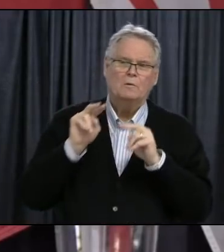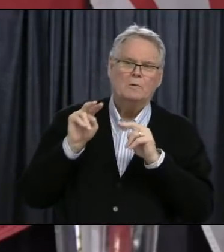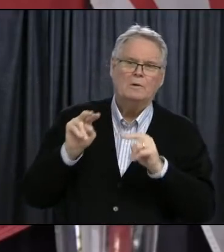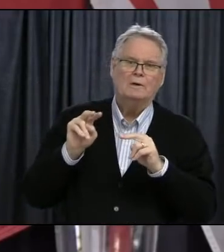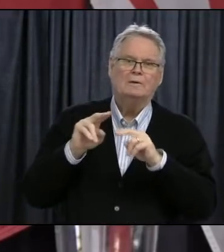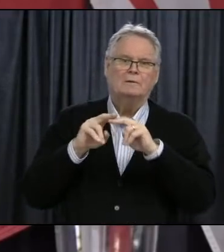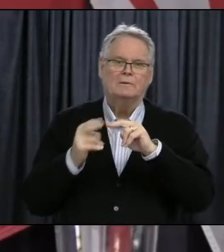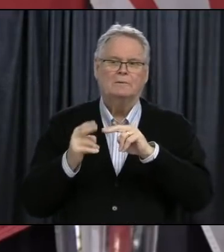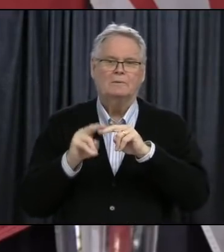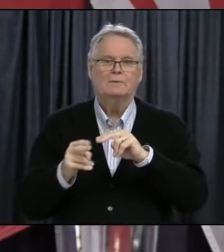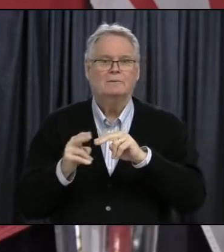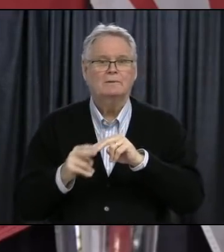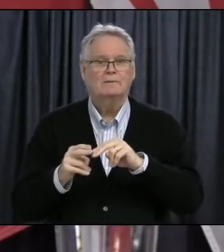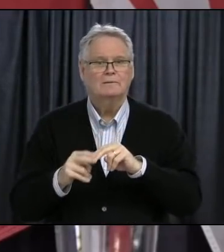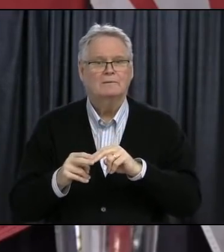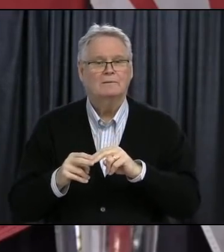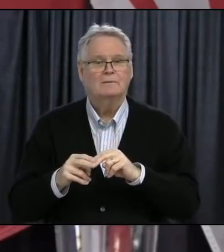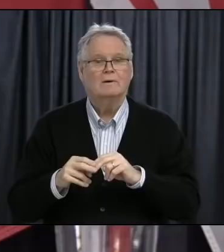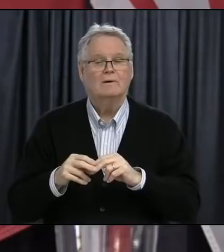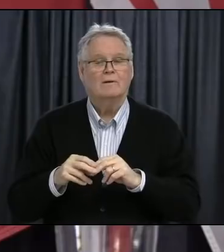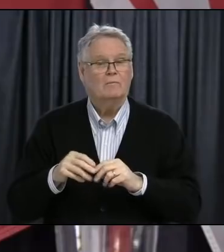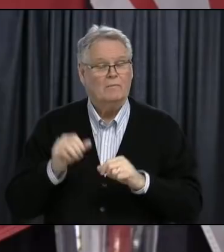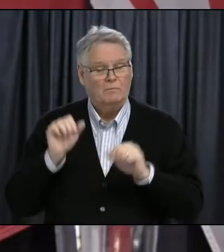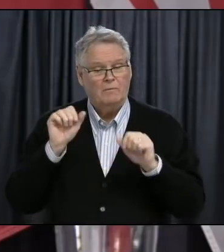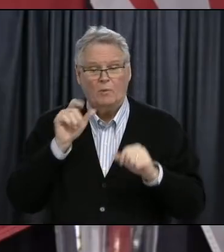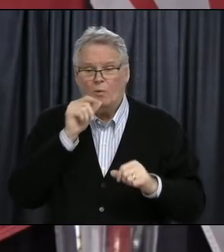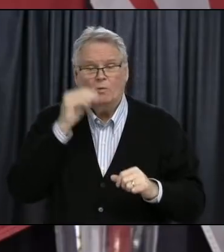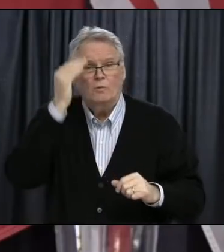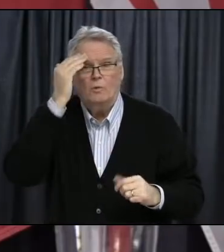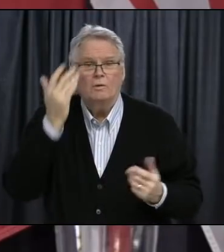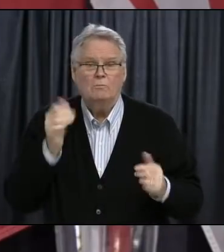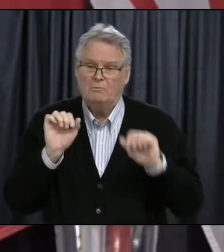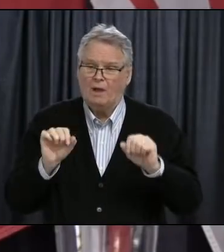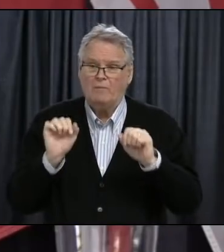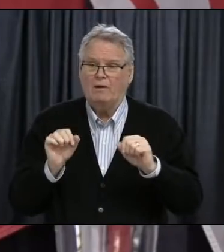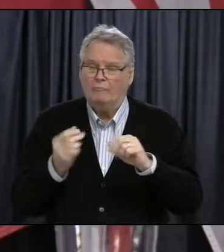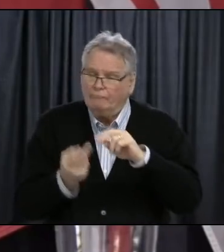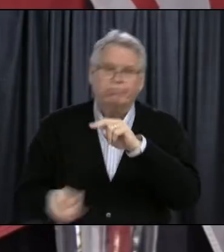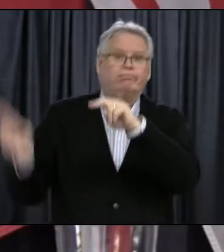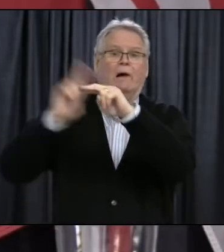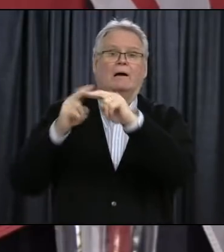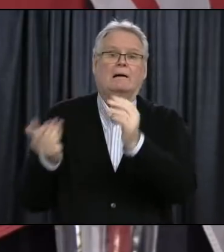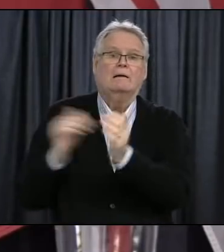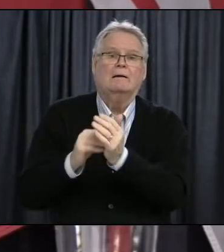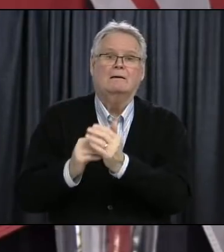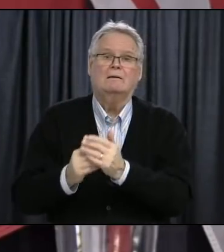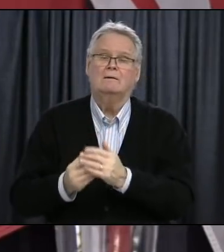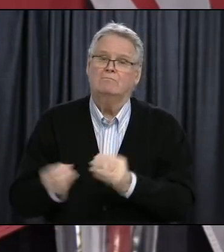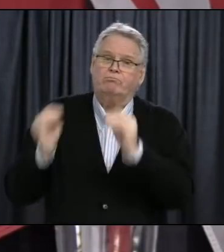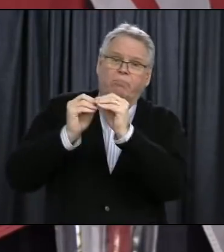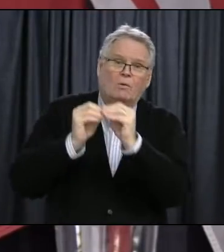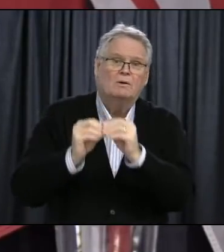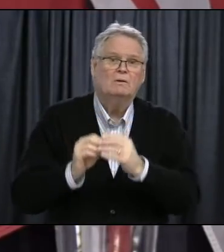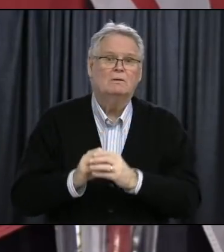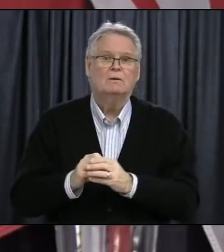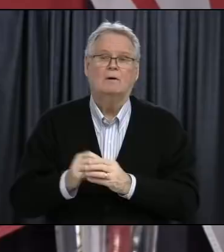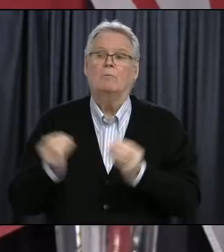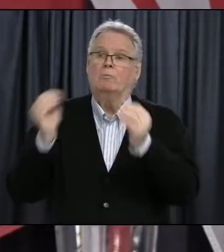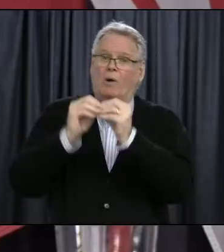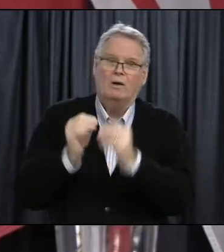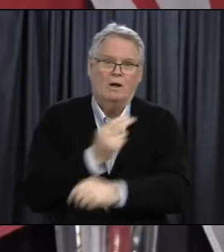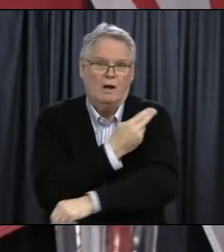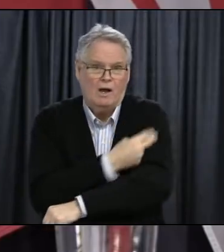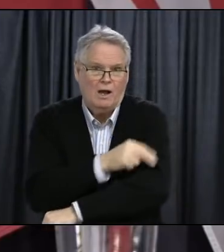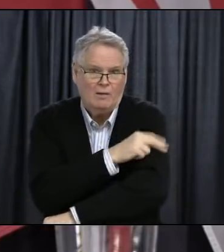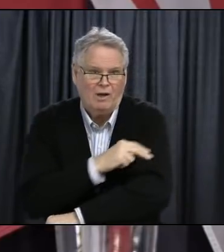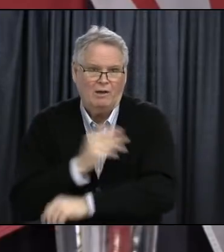unfortunately, there has been one death this week. Yes, recoveries are up, but we all must realize that we are still at risk. Keeping